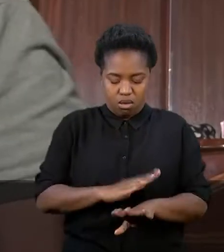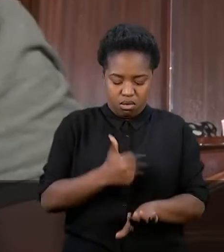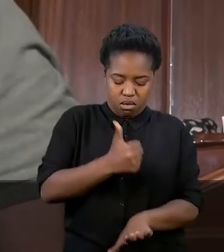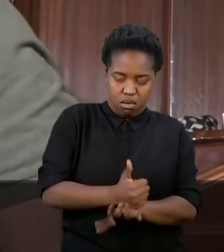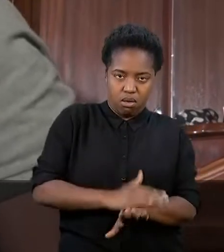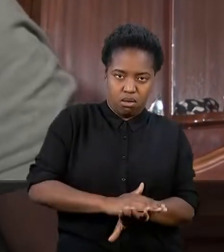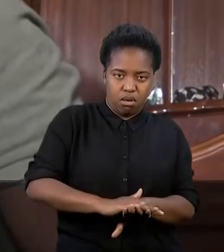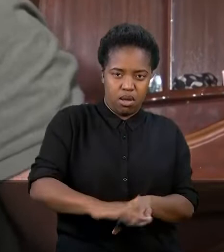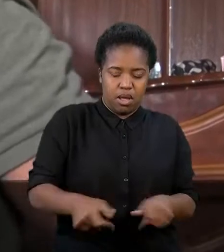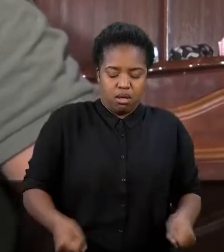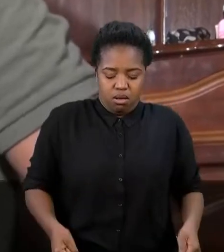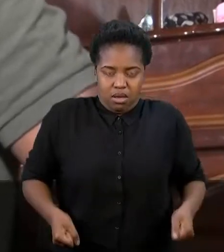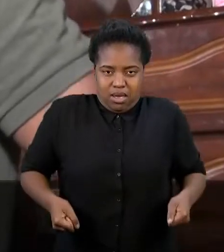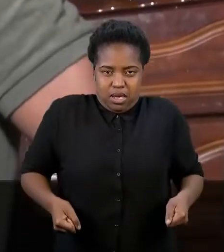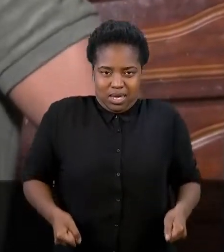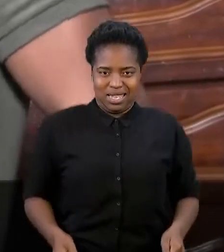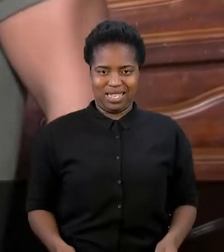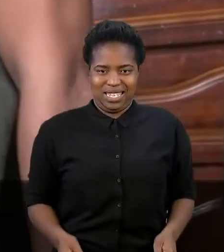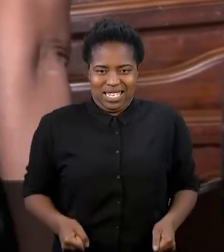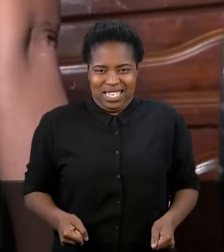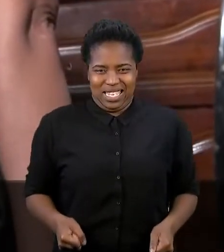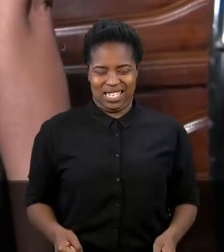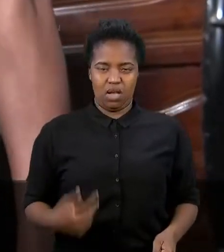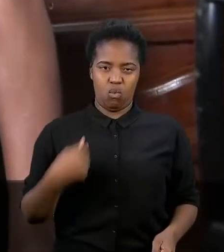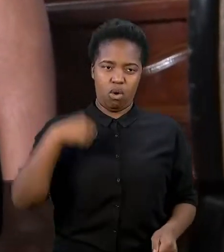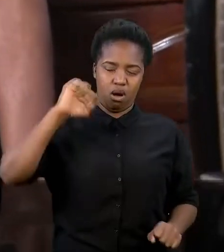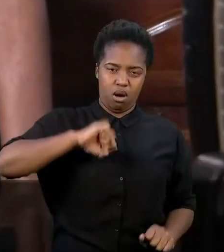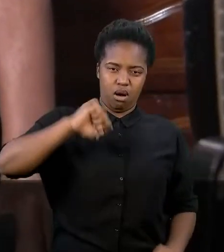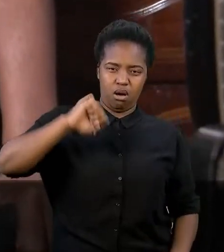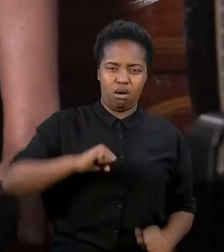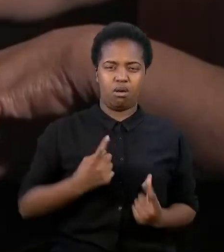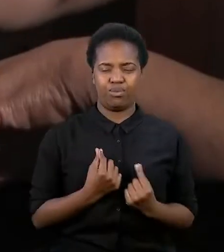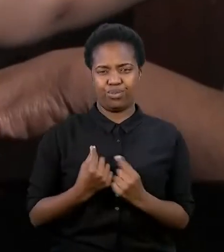hansi. Niti lift up a forward form lenge because of nkrupaiti spasms.